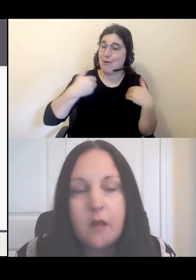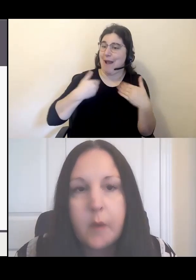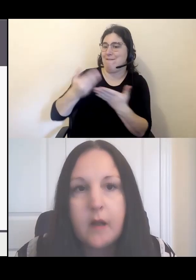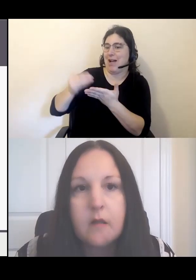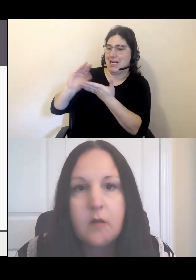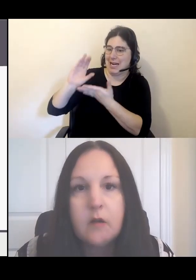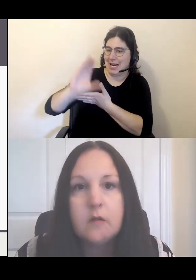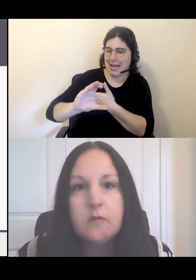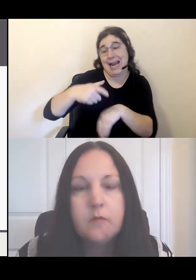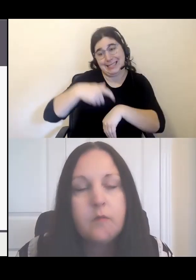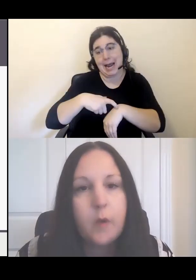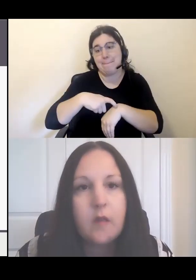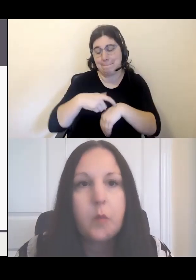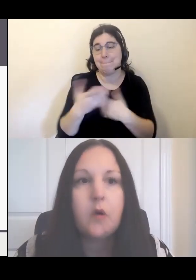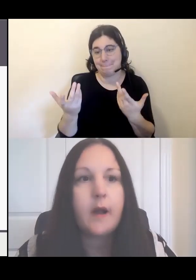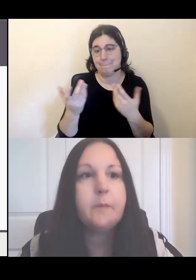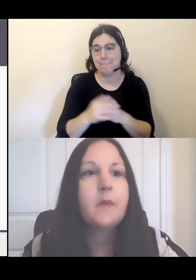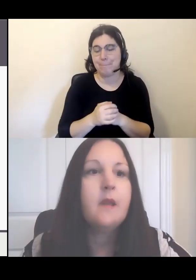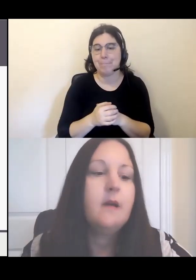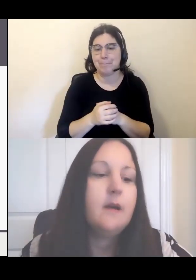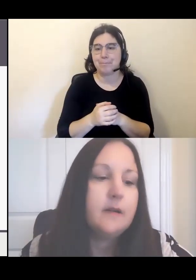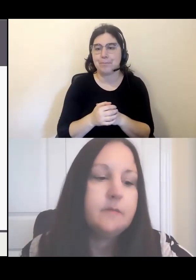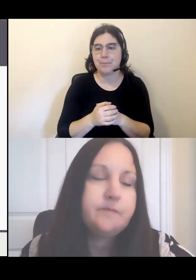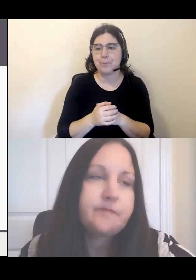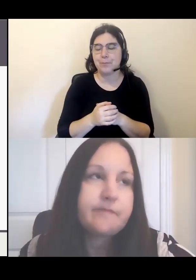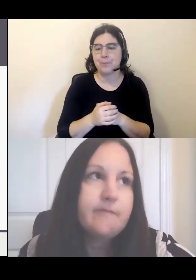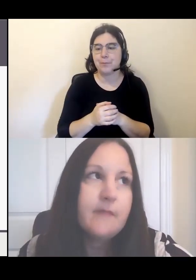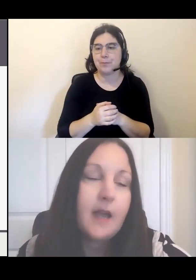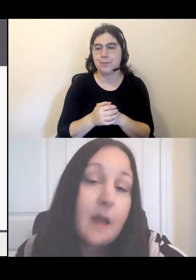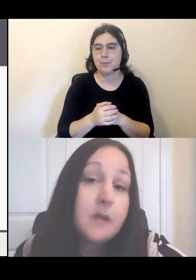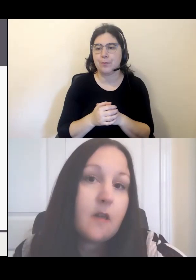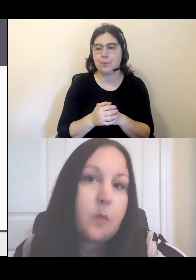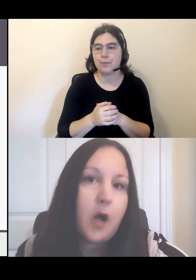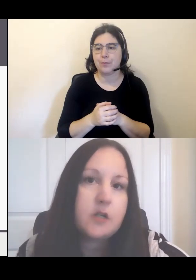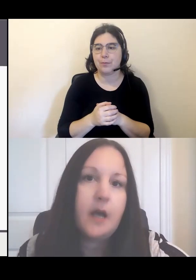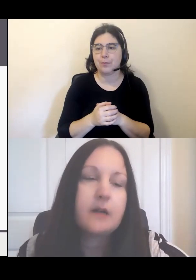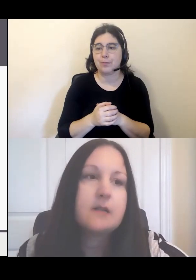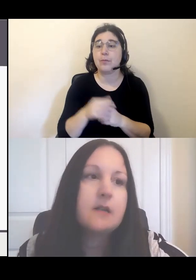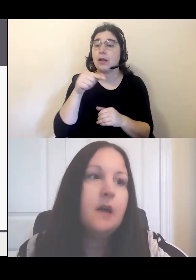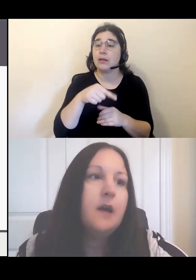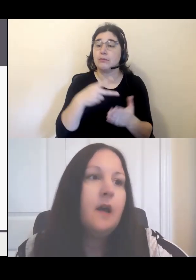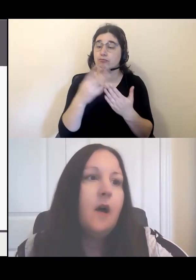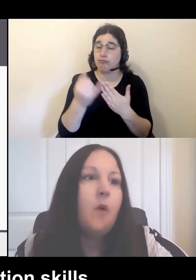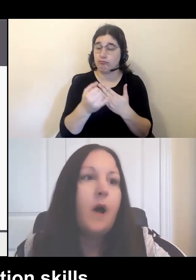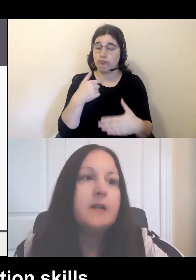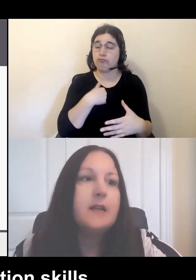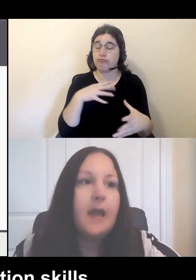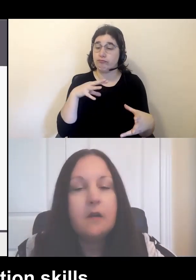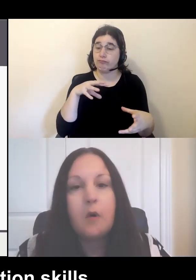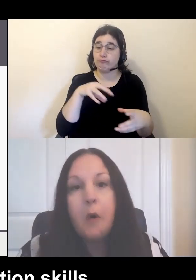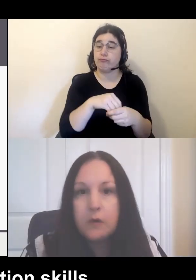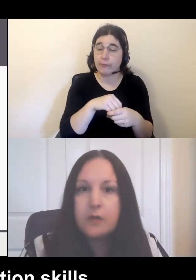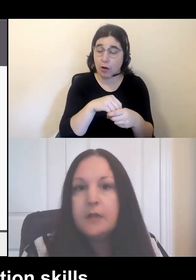we've been experienced to with this program. I came into this project wanting